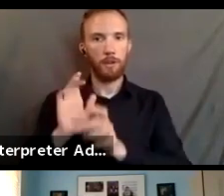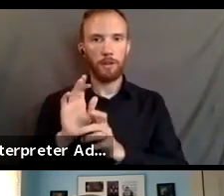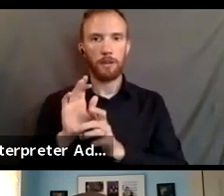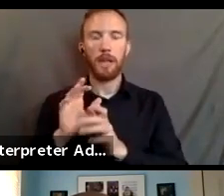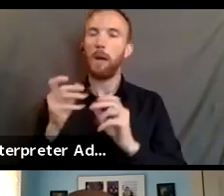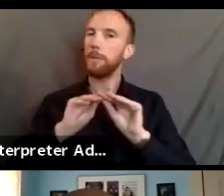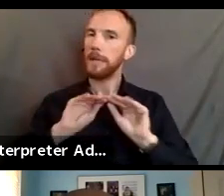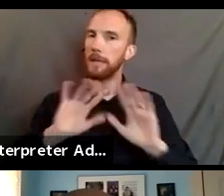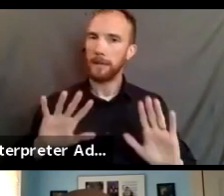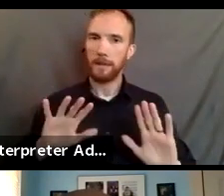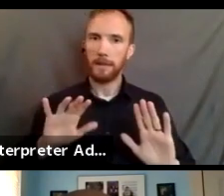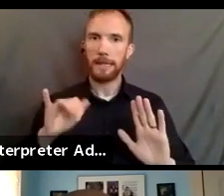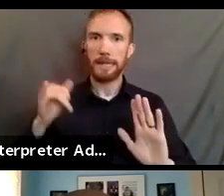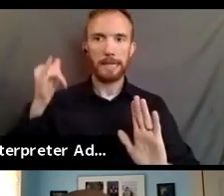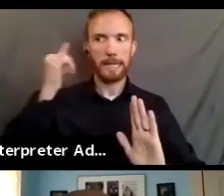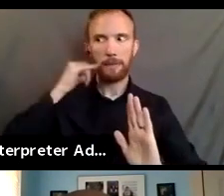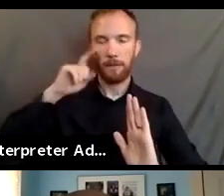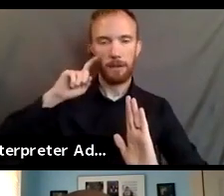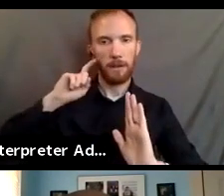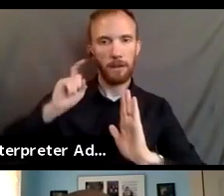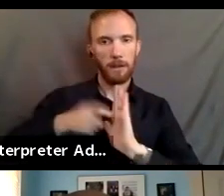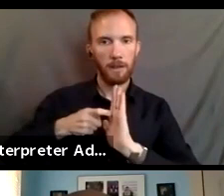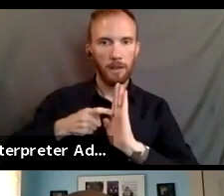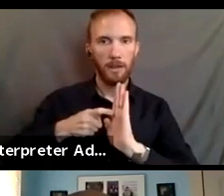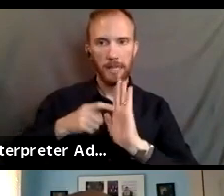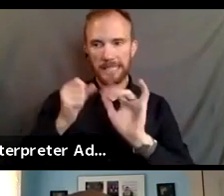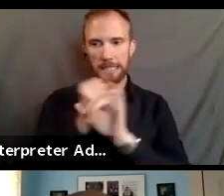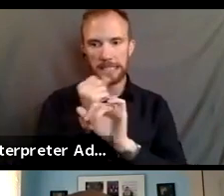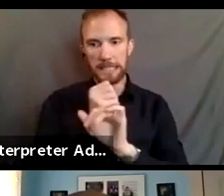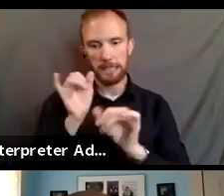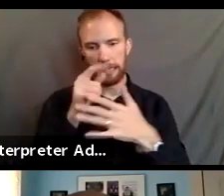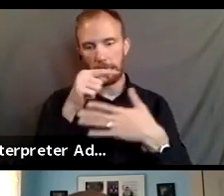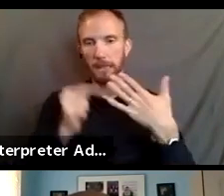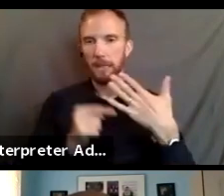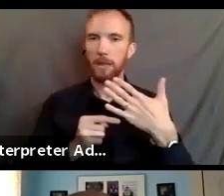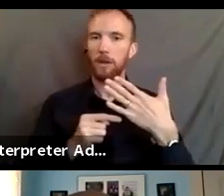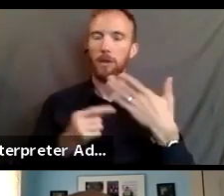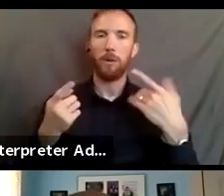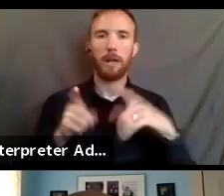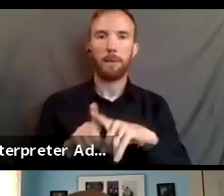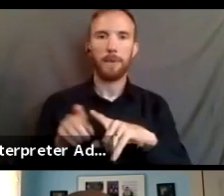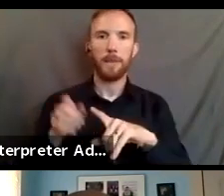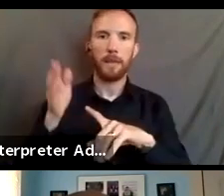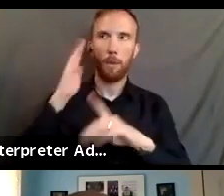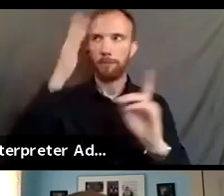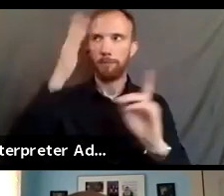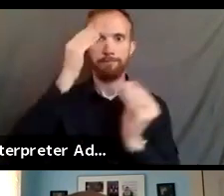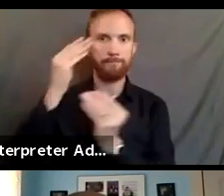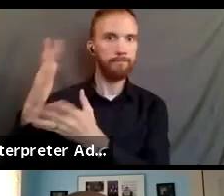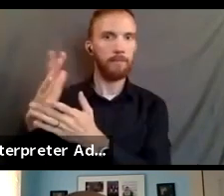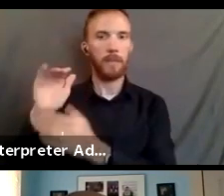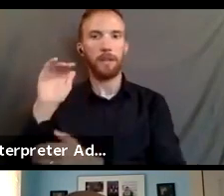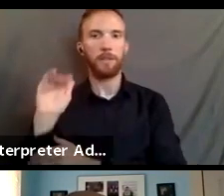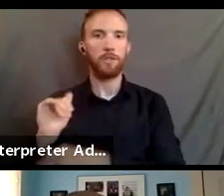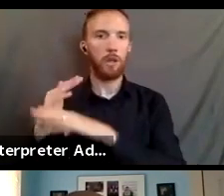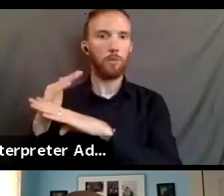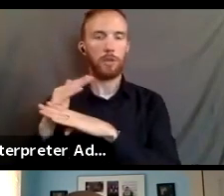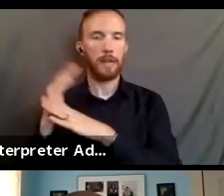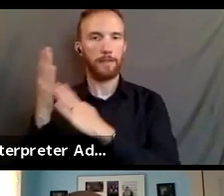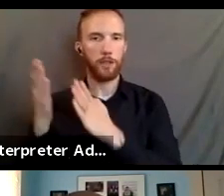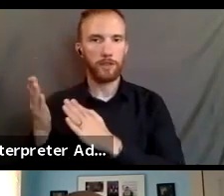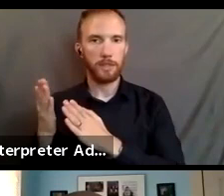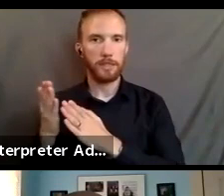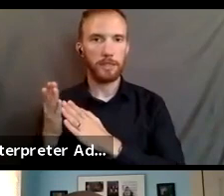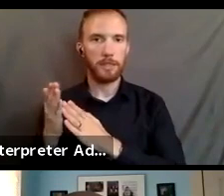findings with these findings would have triggered a call to child protective services this is stakes state